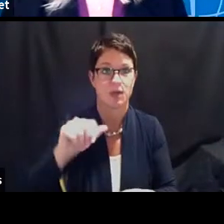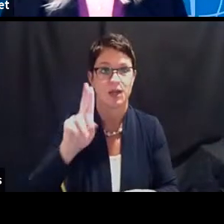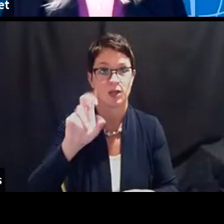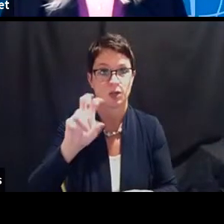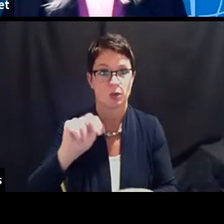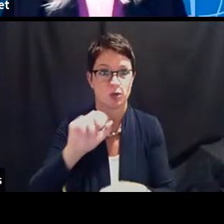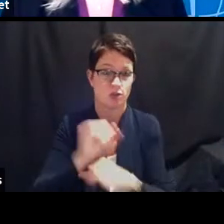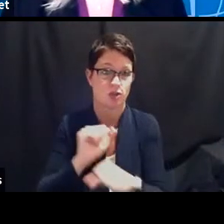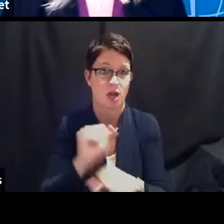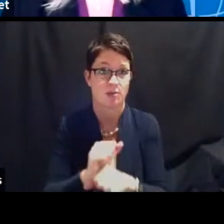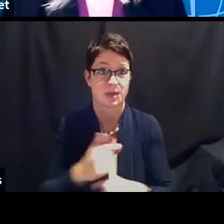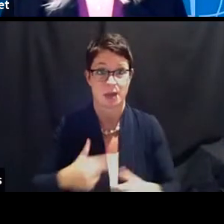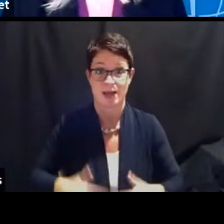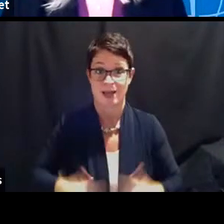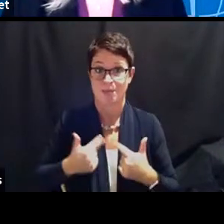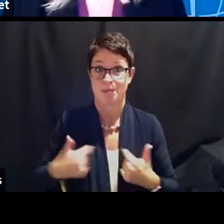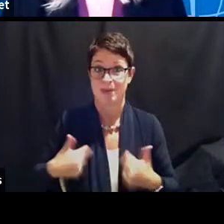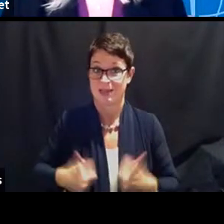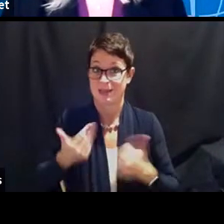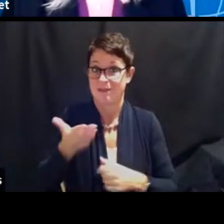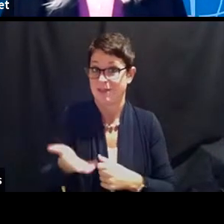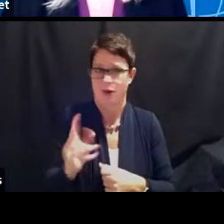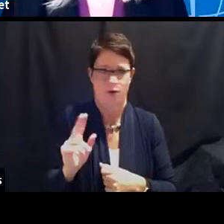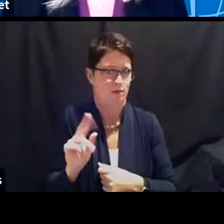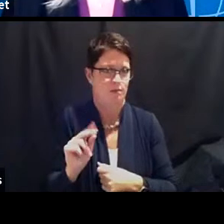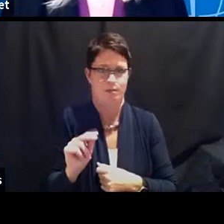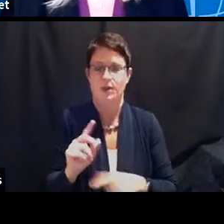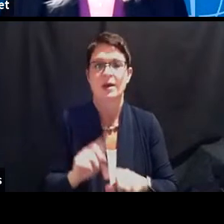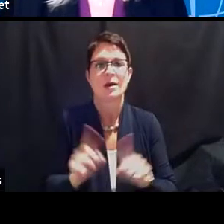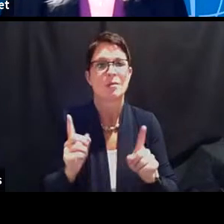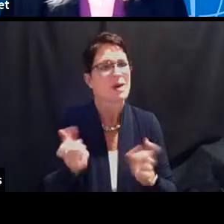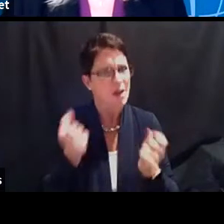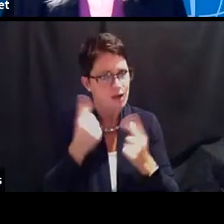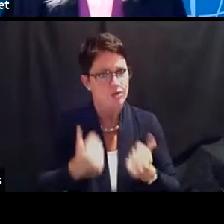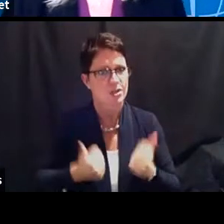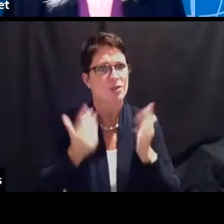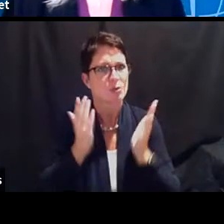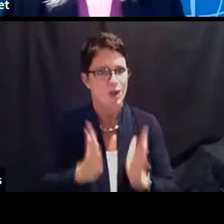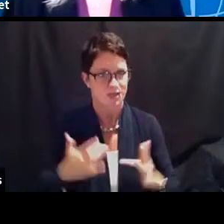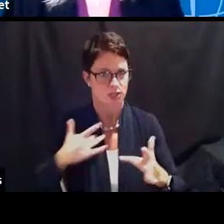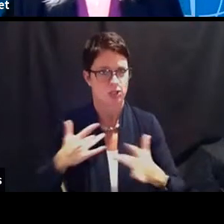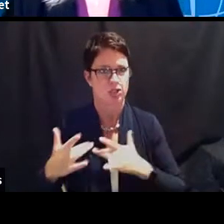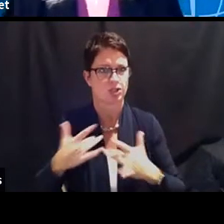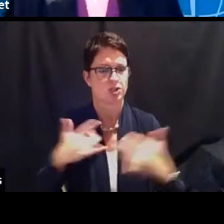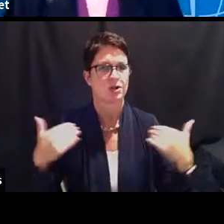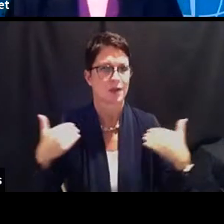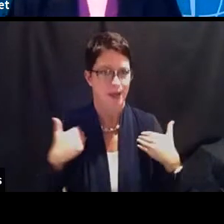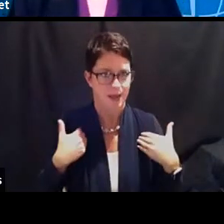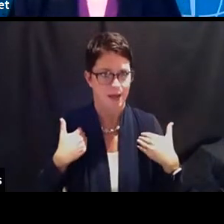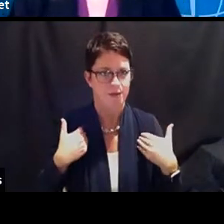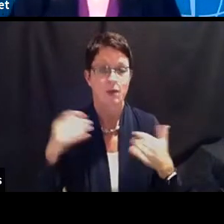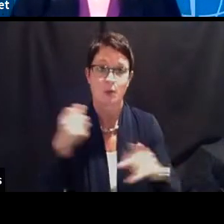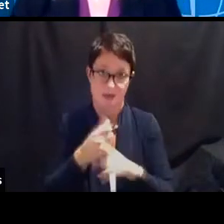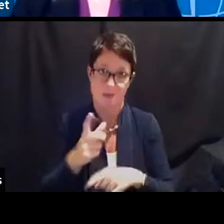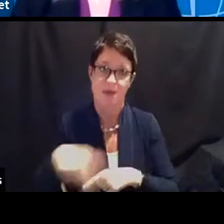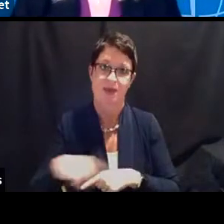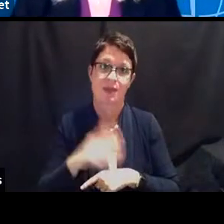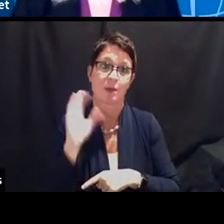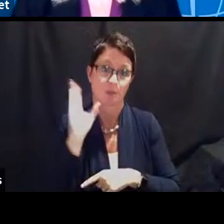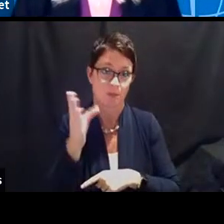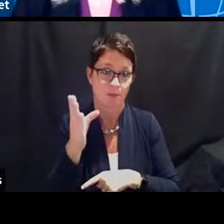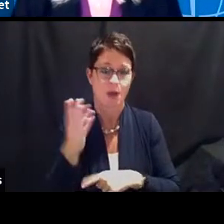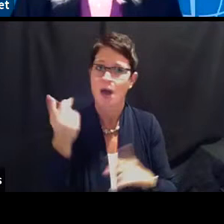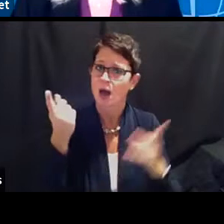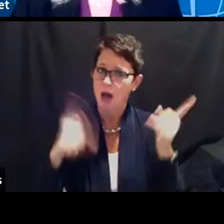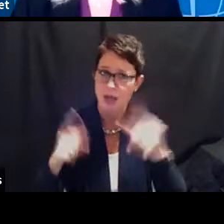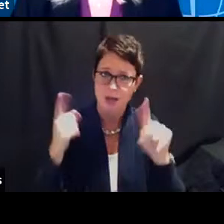Now, I don't live in the neighborhood, but I do understand the concerns to the residents that this project will impact, and agree with